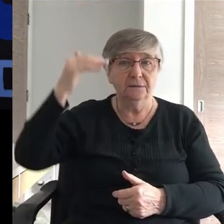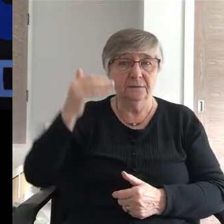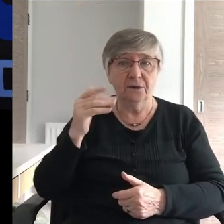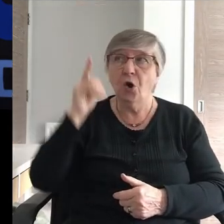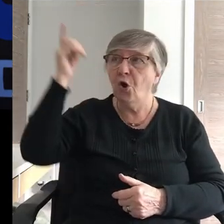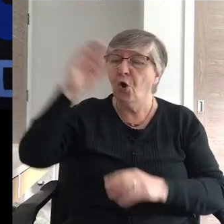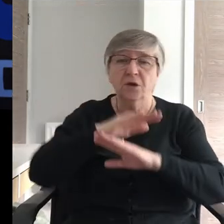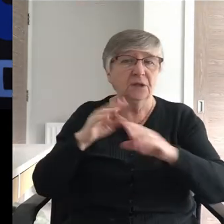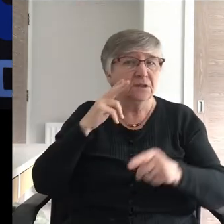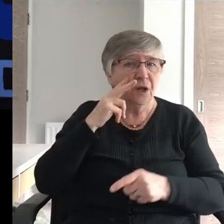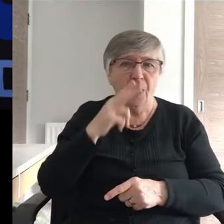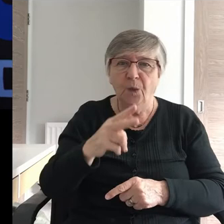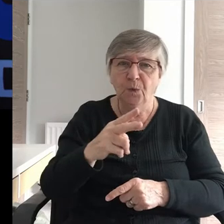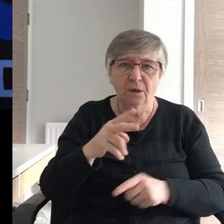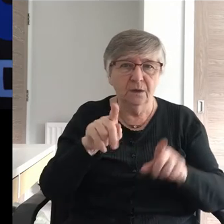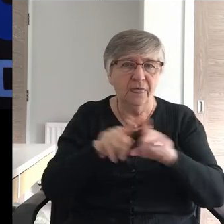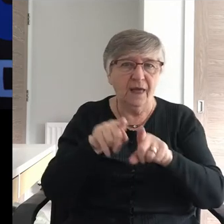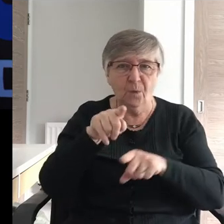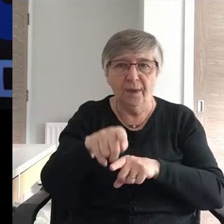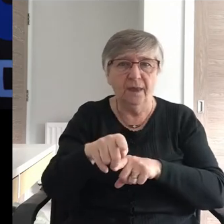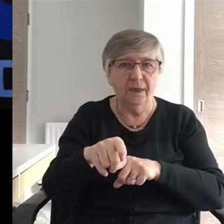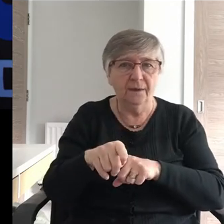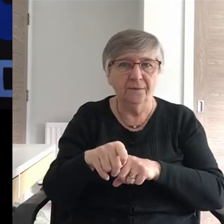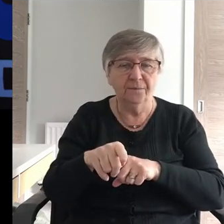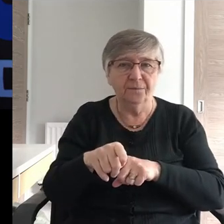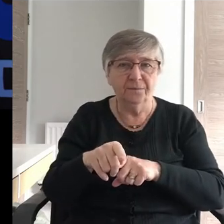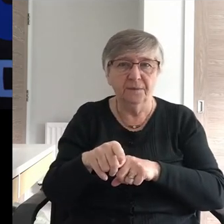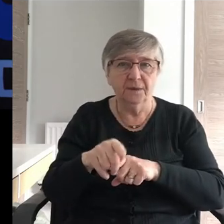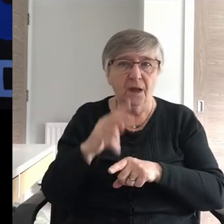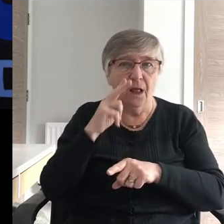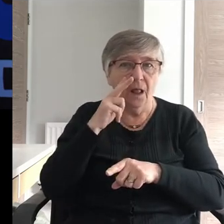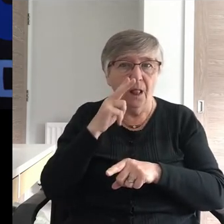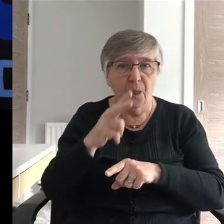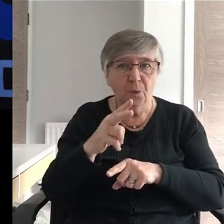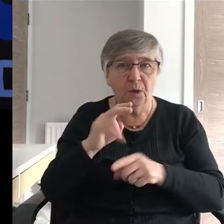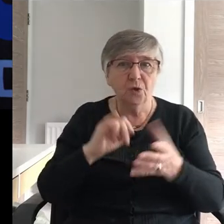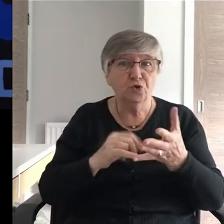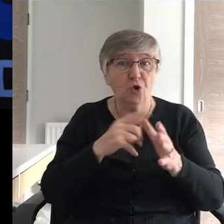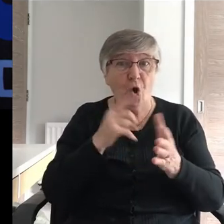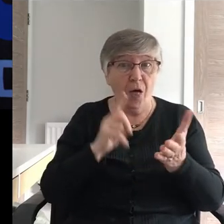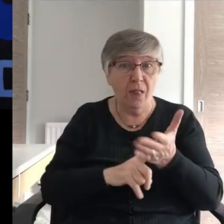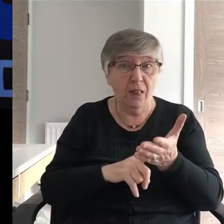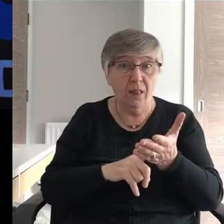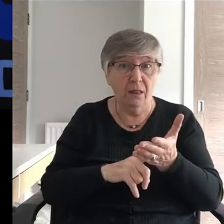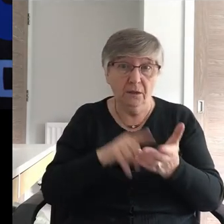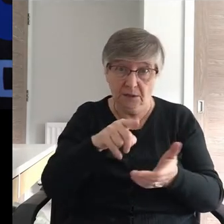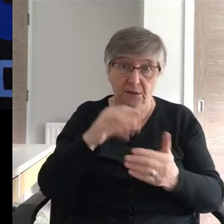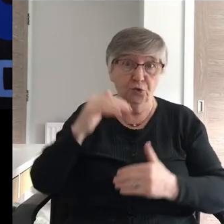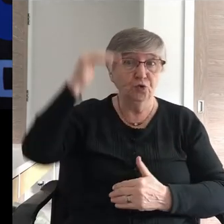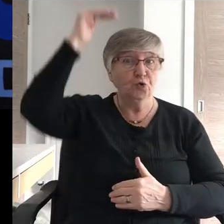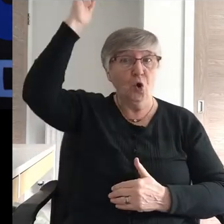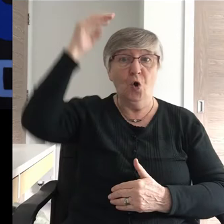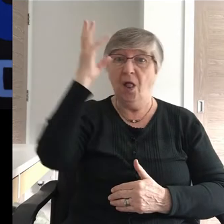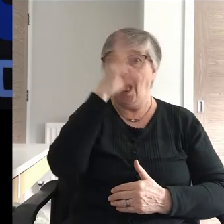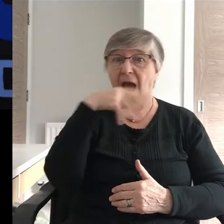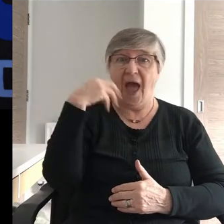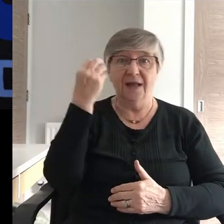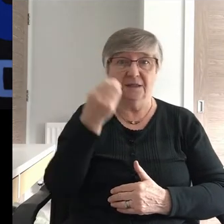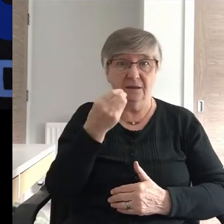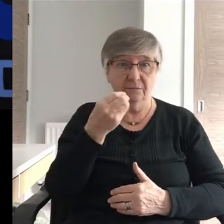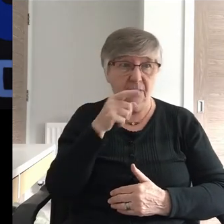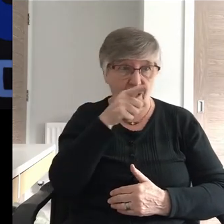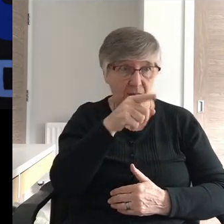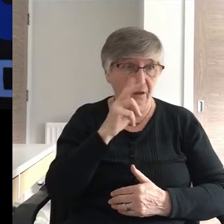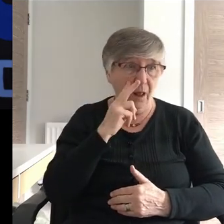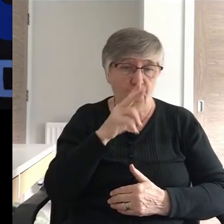not God's way of assessing someone's worth. Look at Saul, he's told. He was an impressive man, but look how